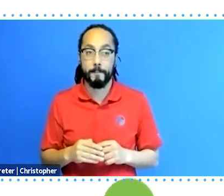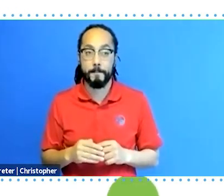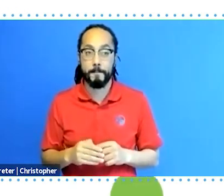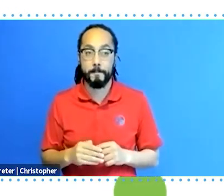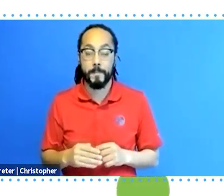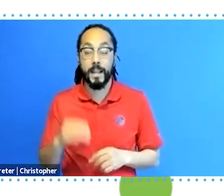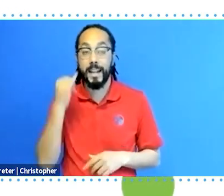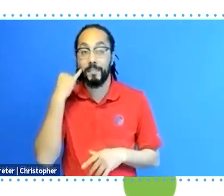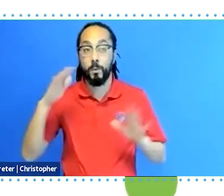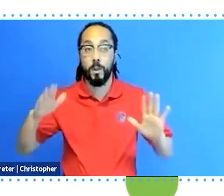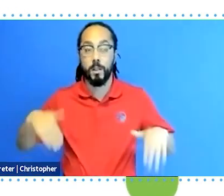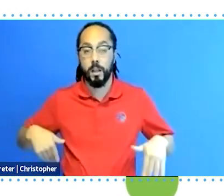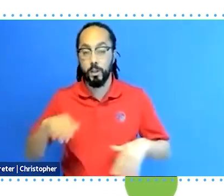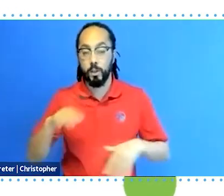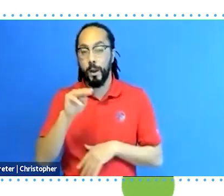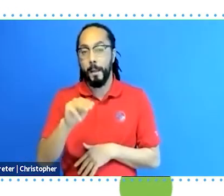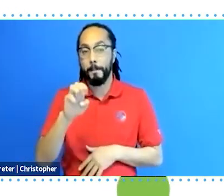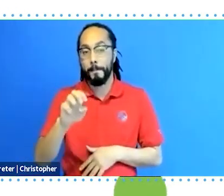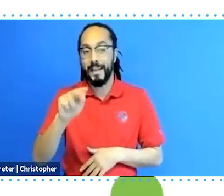Menti yet,